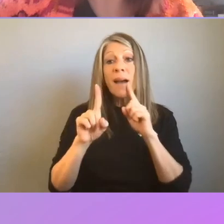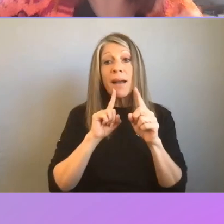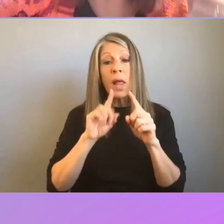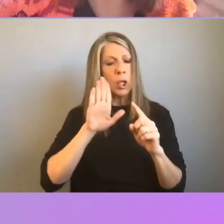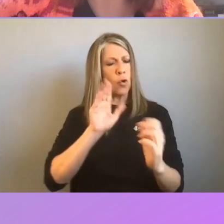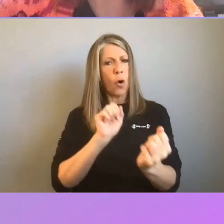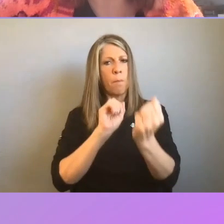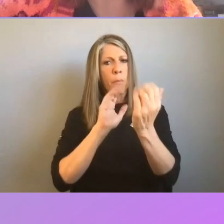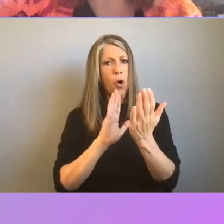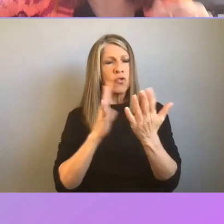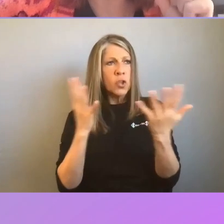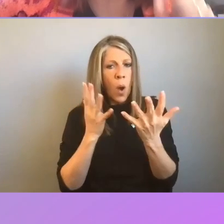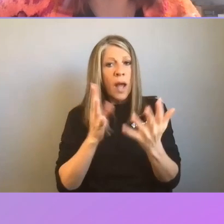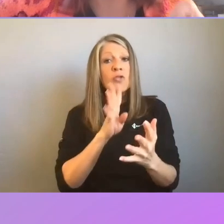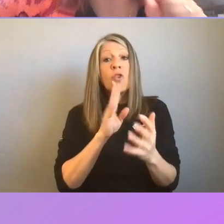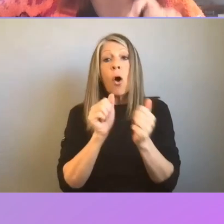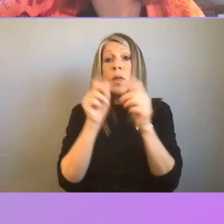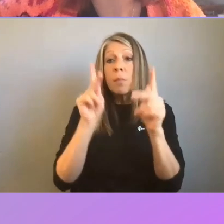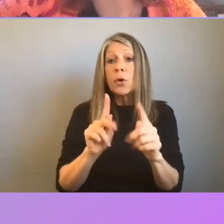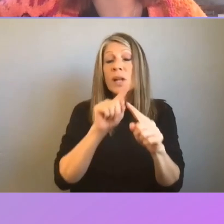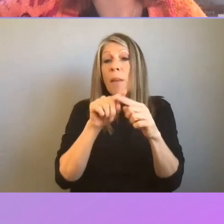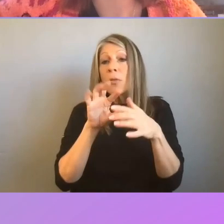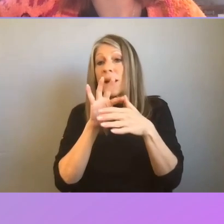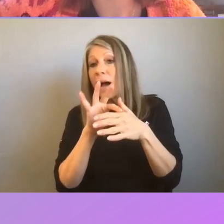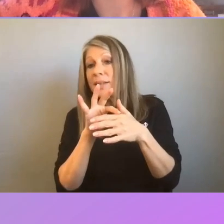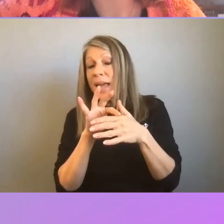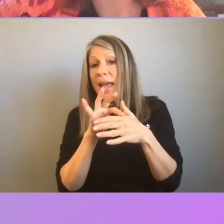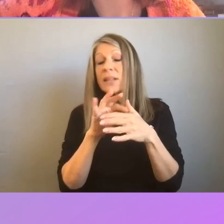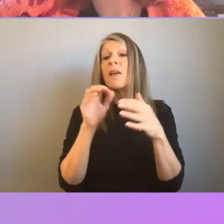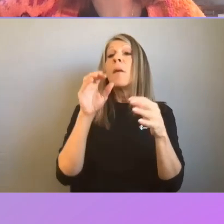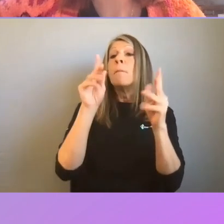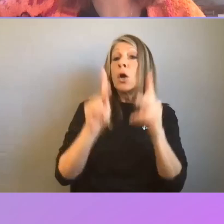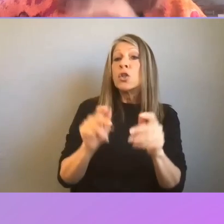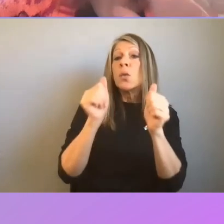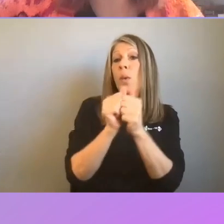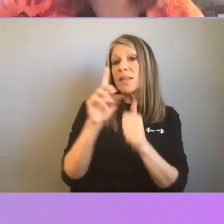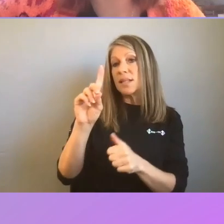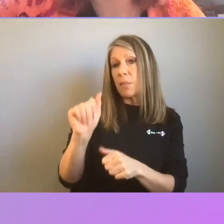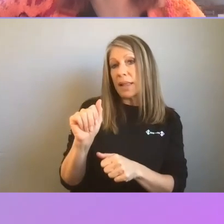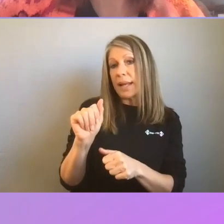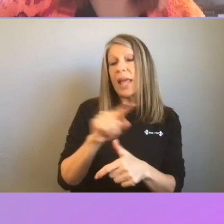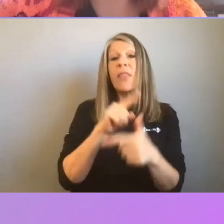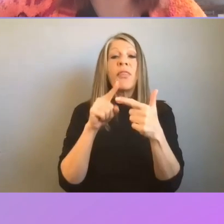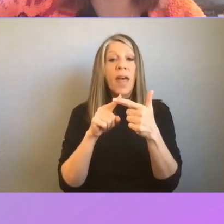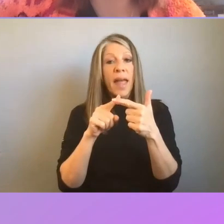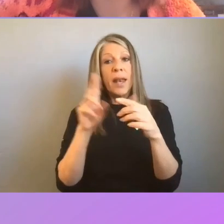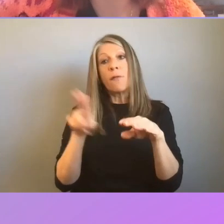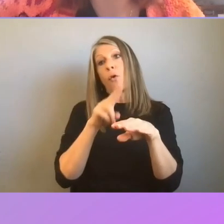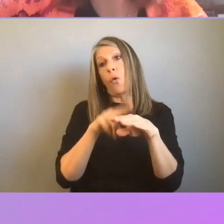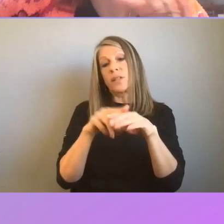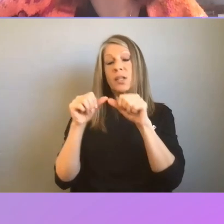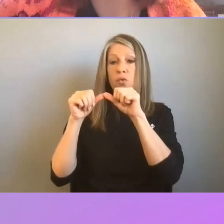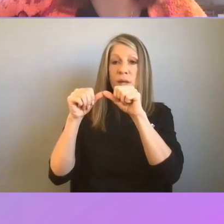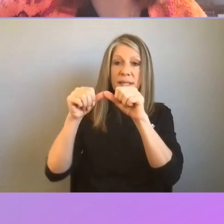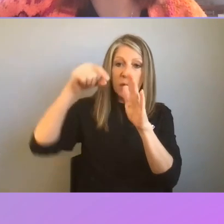first usually is to talk to the person about the context of a person with disabilities. And then, of course, you know, as you get further